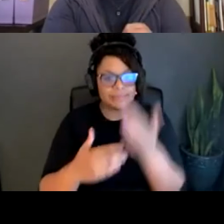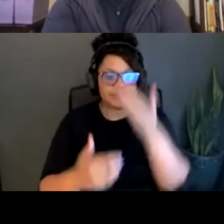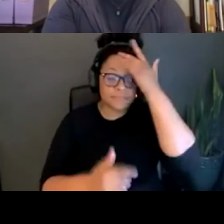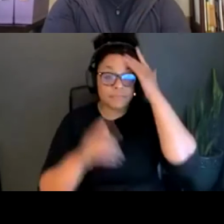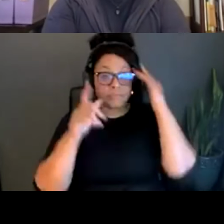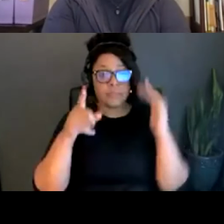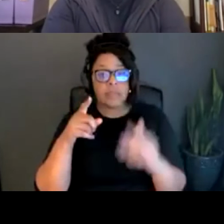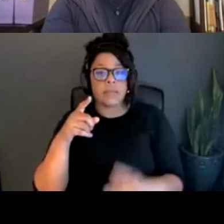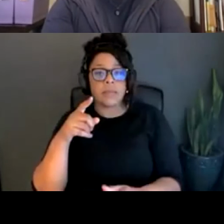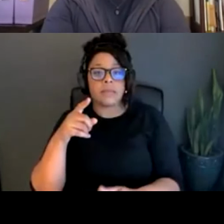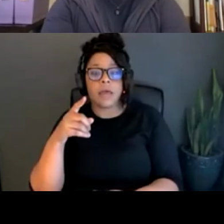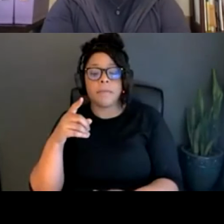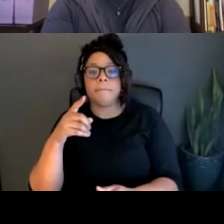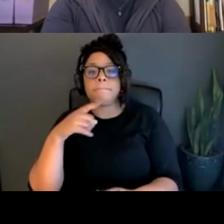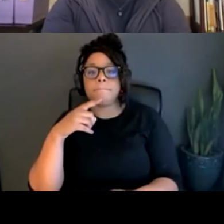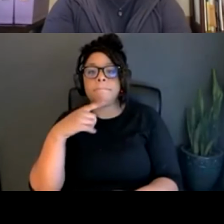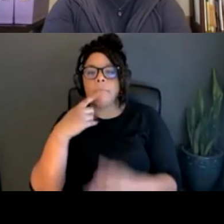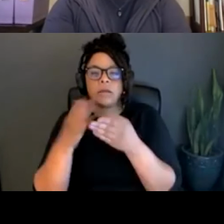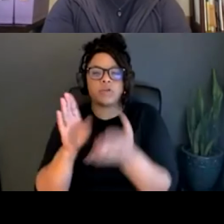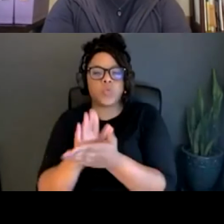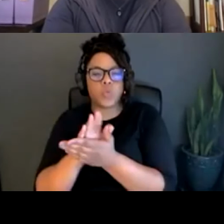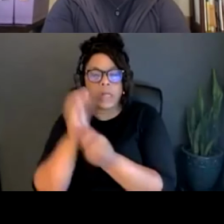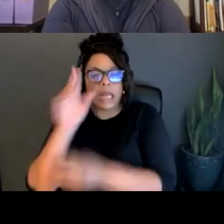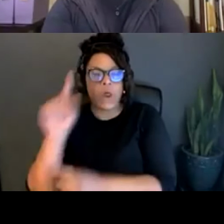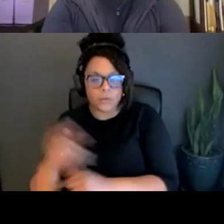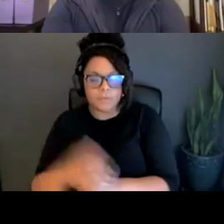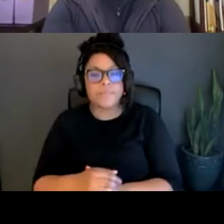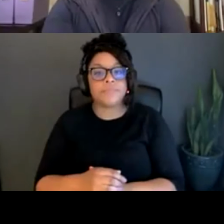school data only, that overwhelmingly public